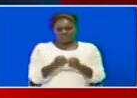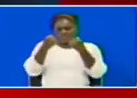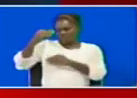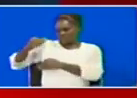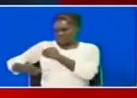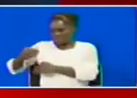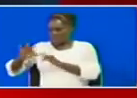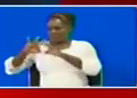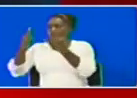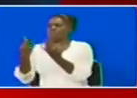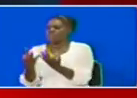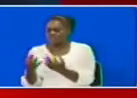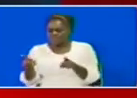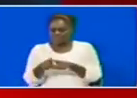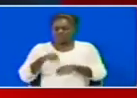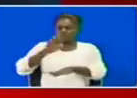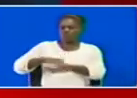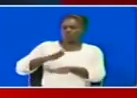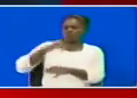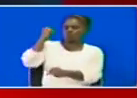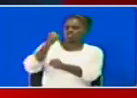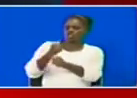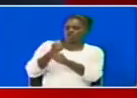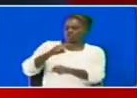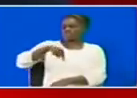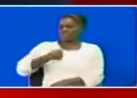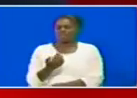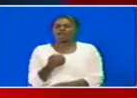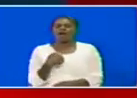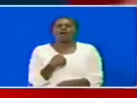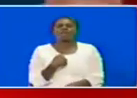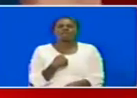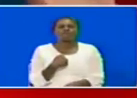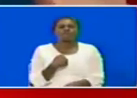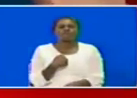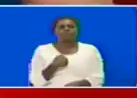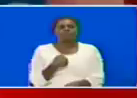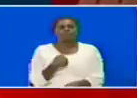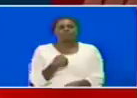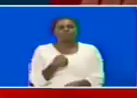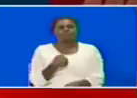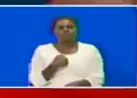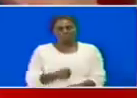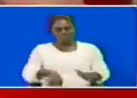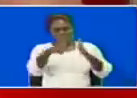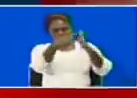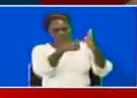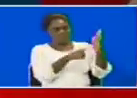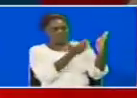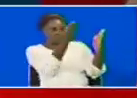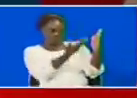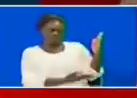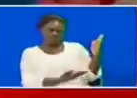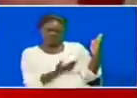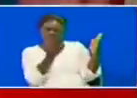for their families and good jobs for the themselves these are